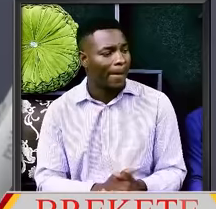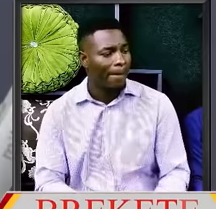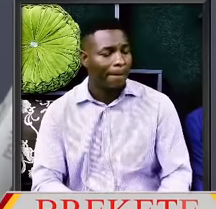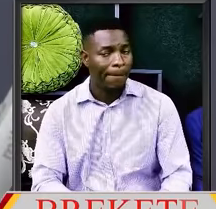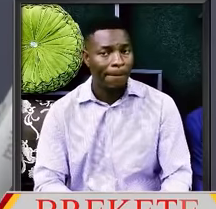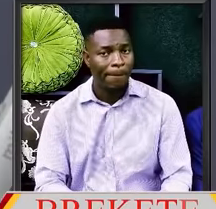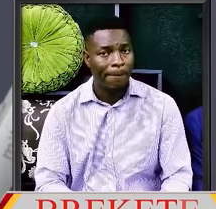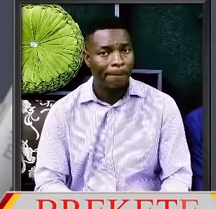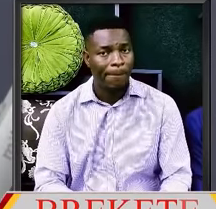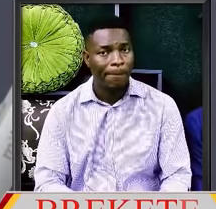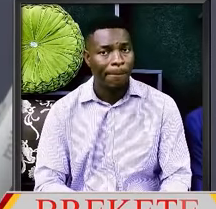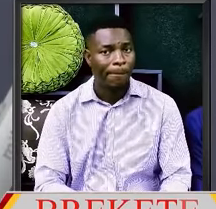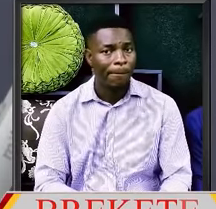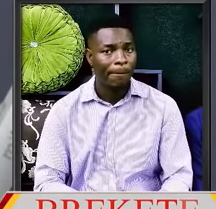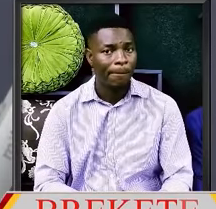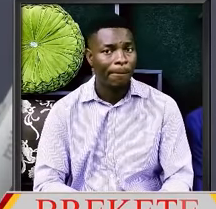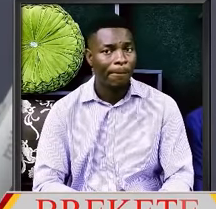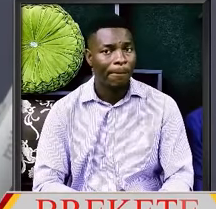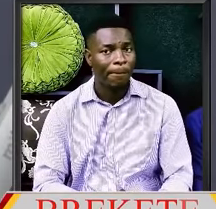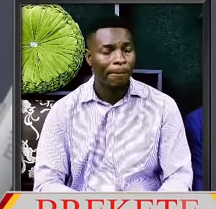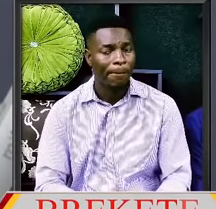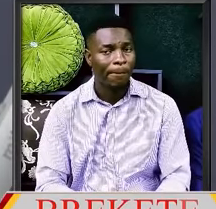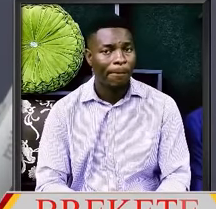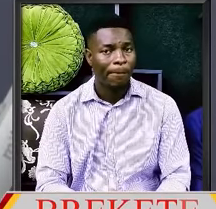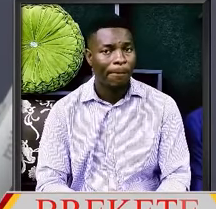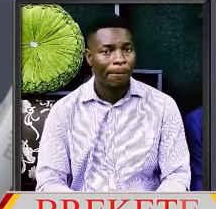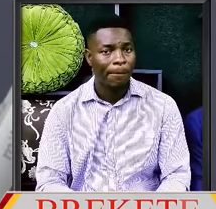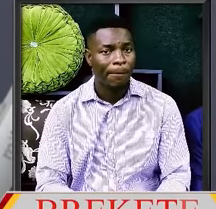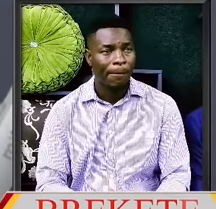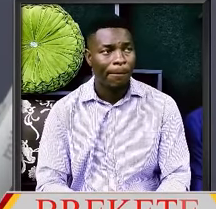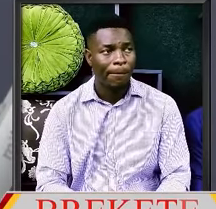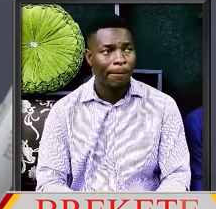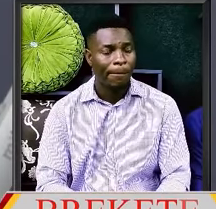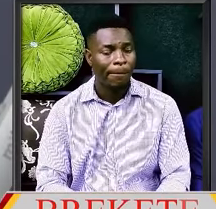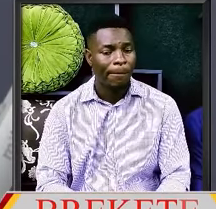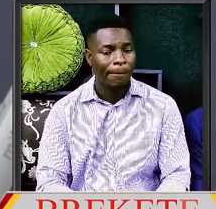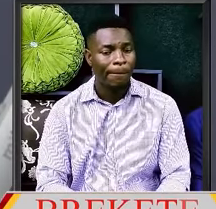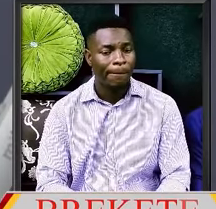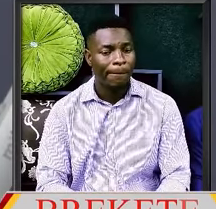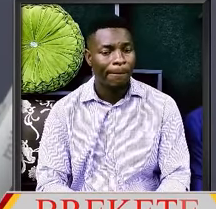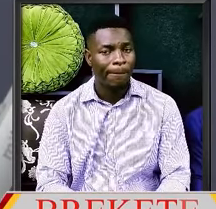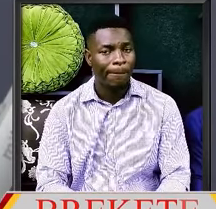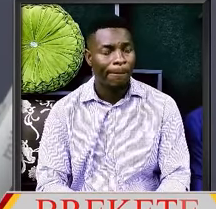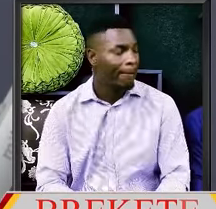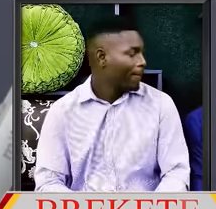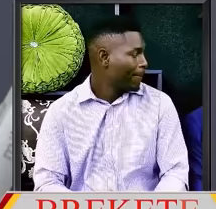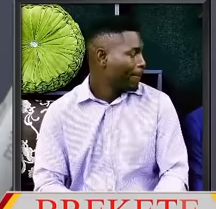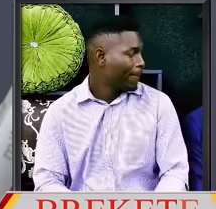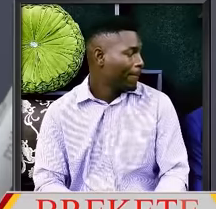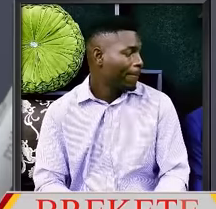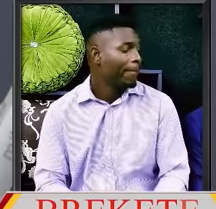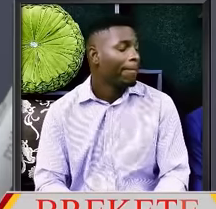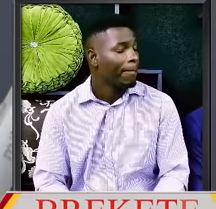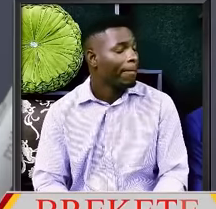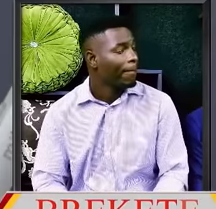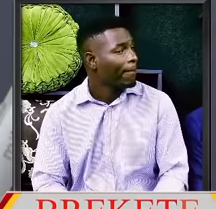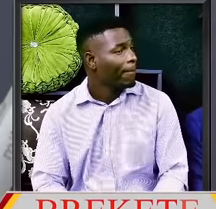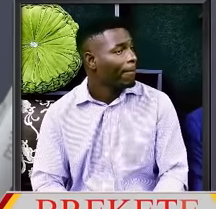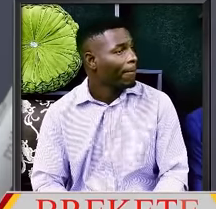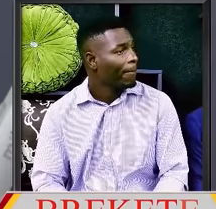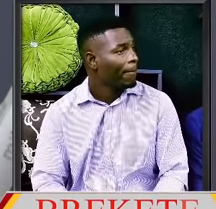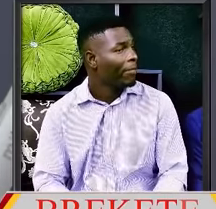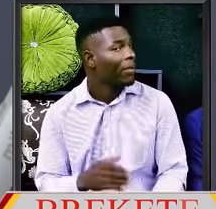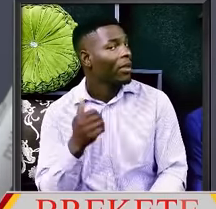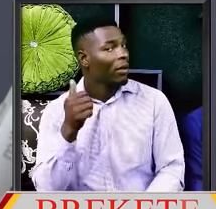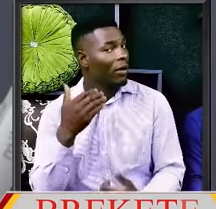for counseling because her mental health would have been disturbed. Even if there's anything, everybody was agitating